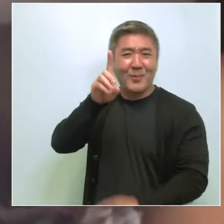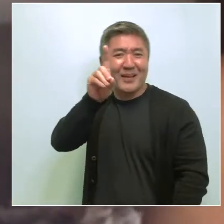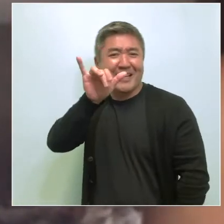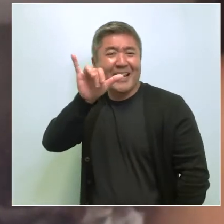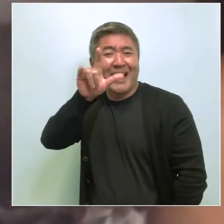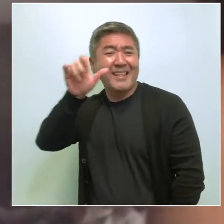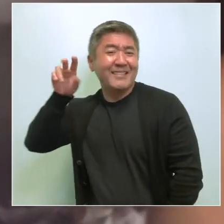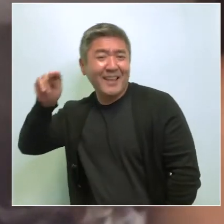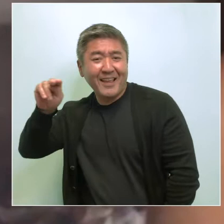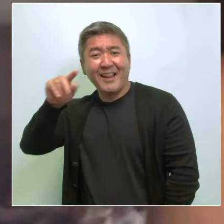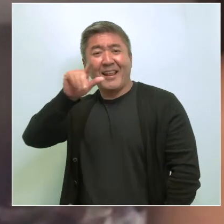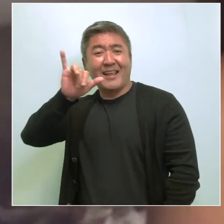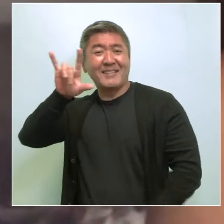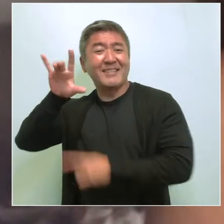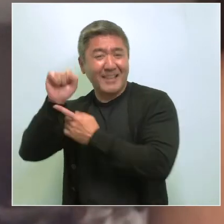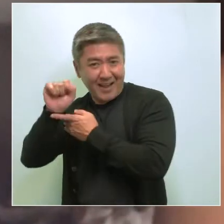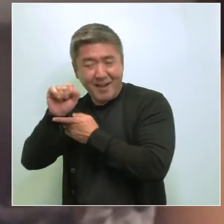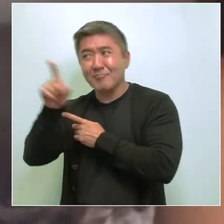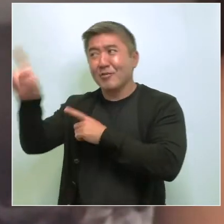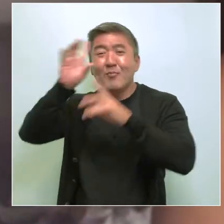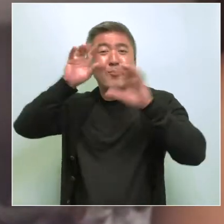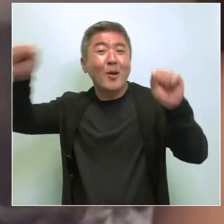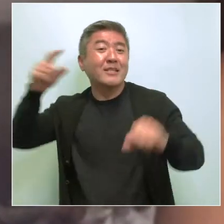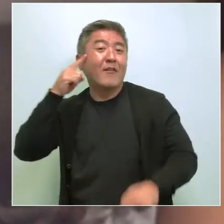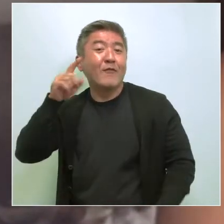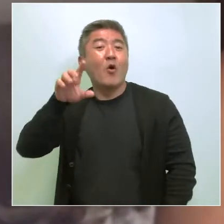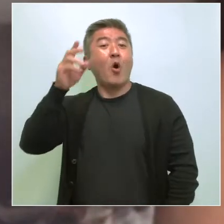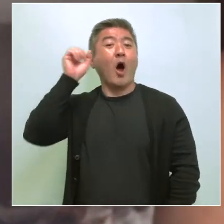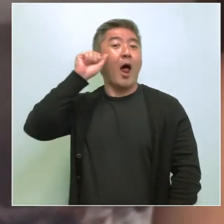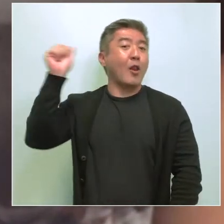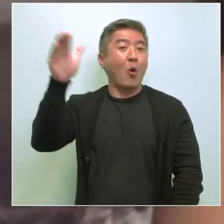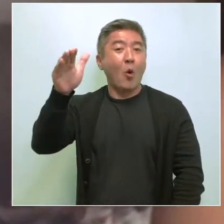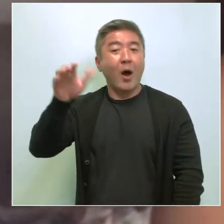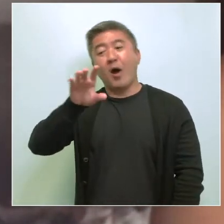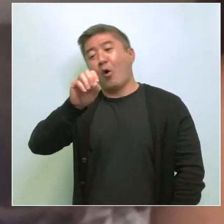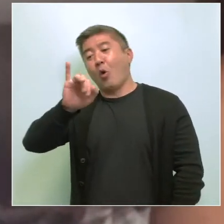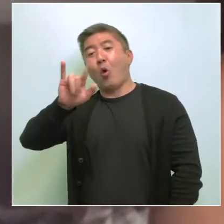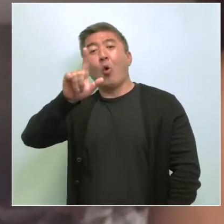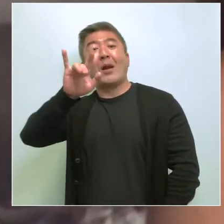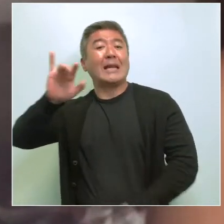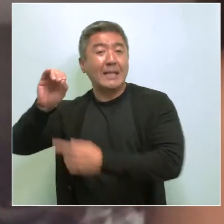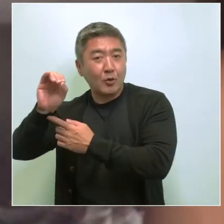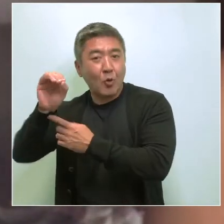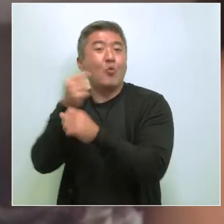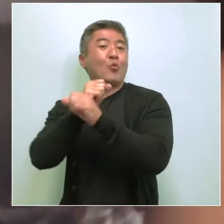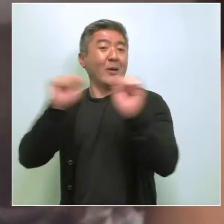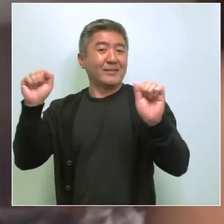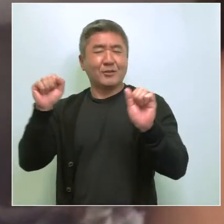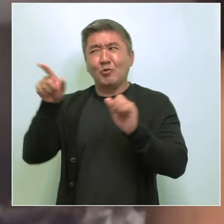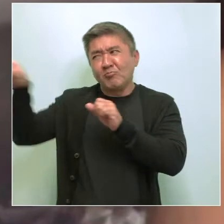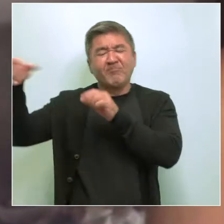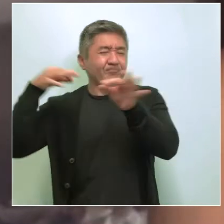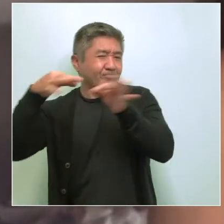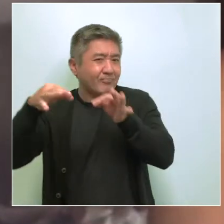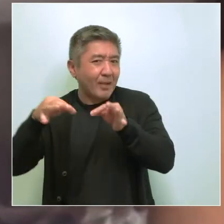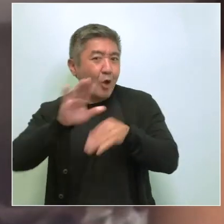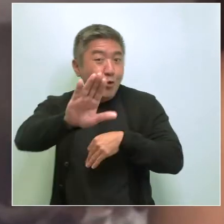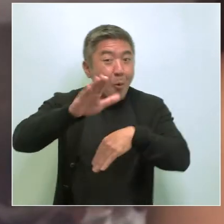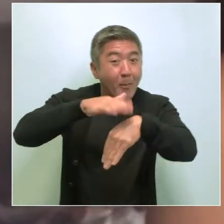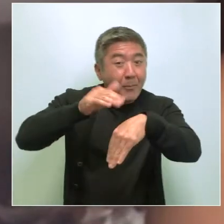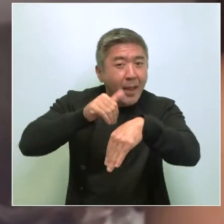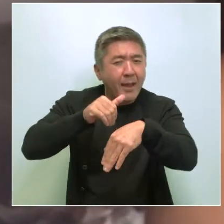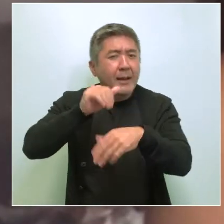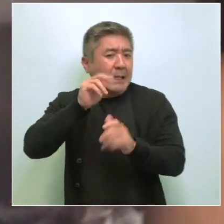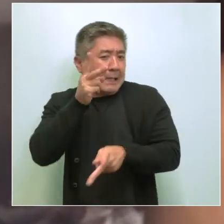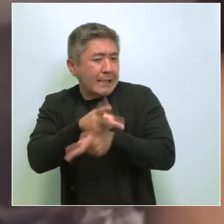of meeting Daylin Kyles, President and founder of Aloha Ilio Rescue, who shared tips on how we can keep our